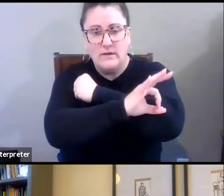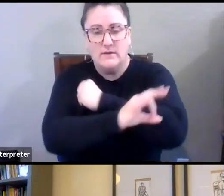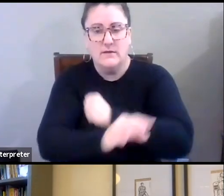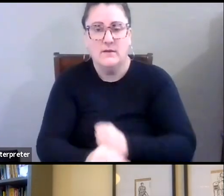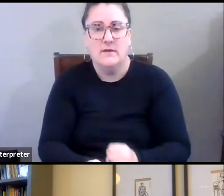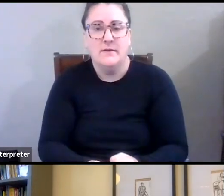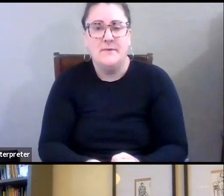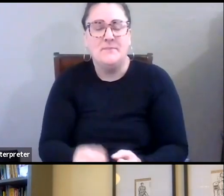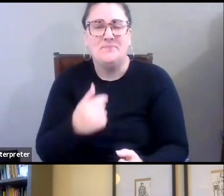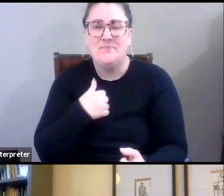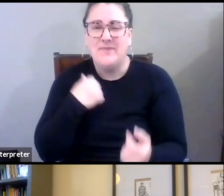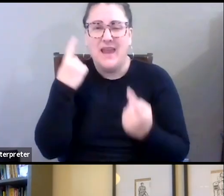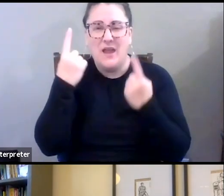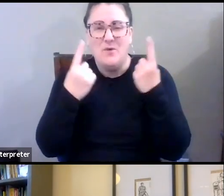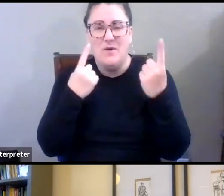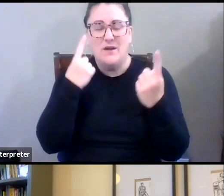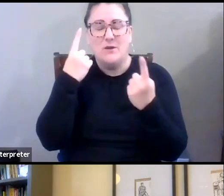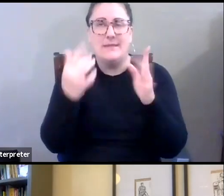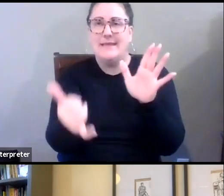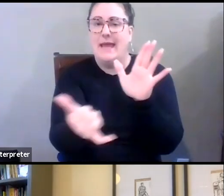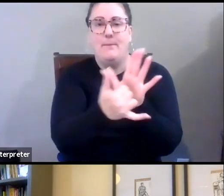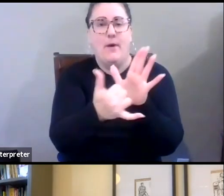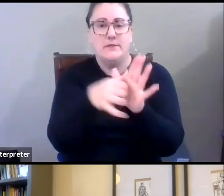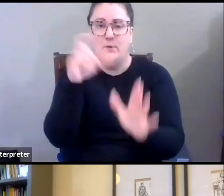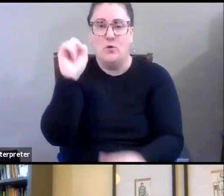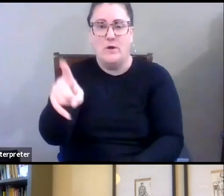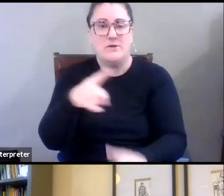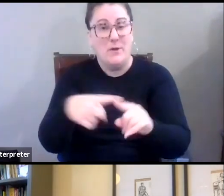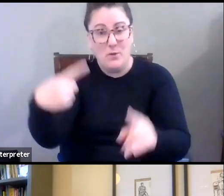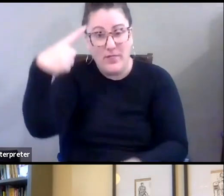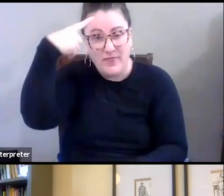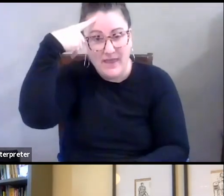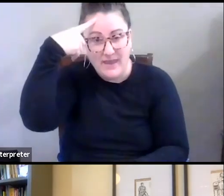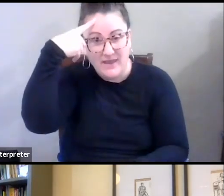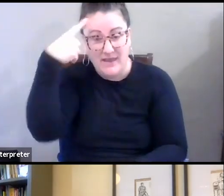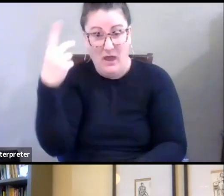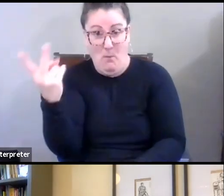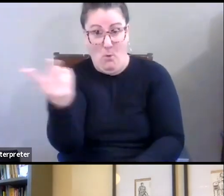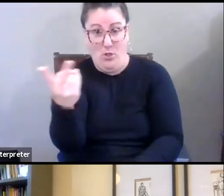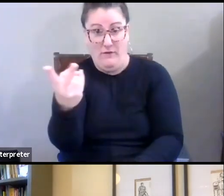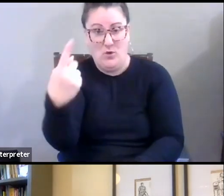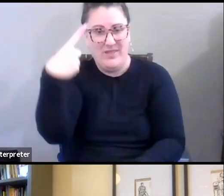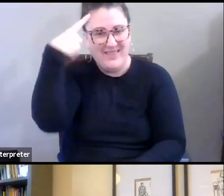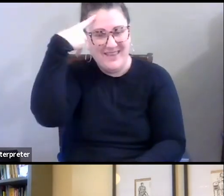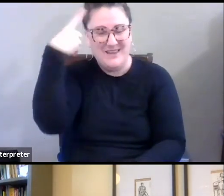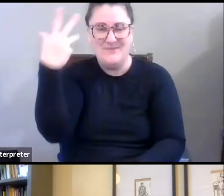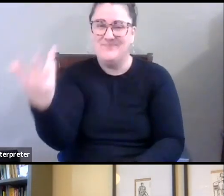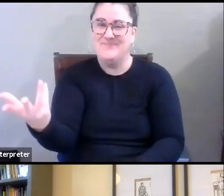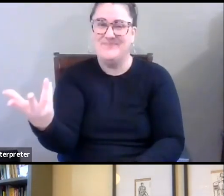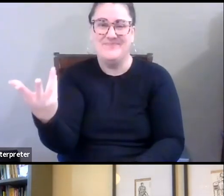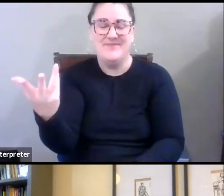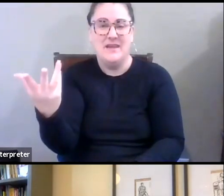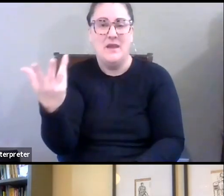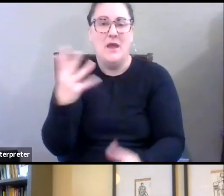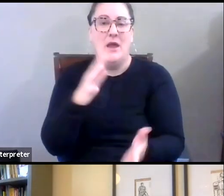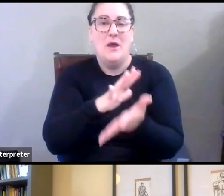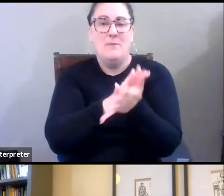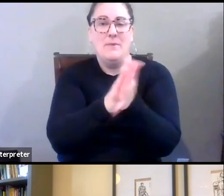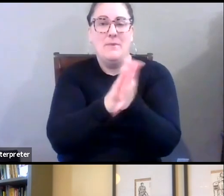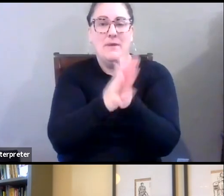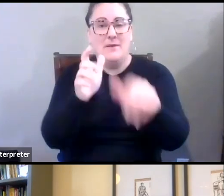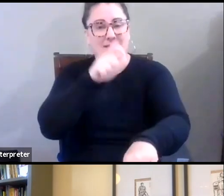I wonder, this is an impossible question, but do you ever think, both of you, do you ever think we'll ever reach a stage where we